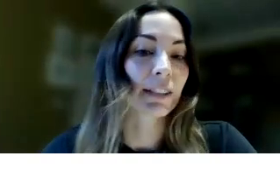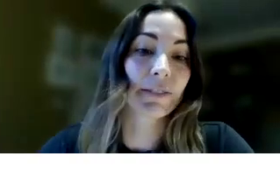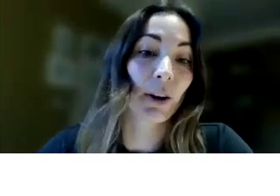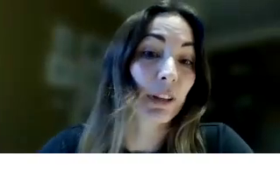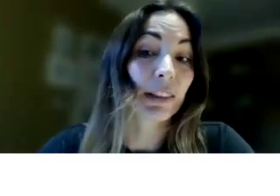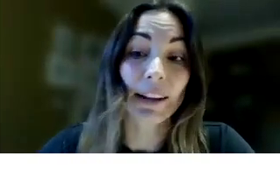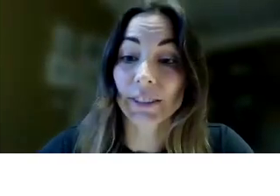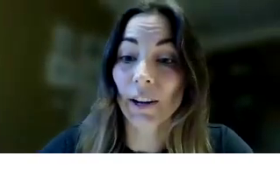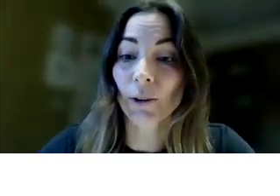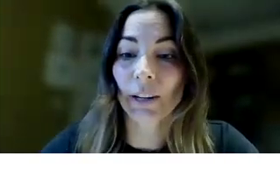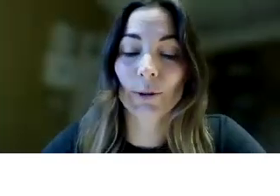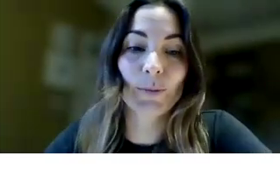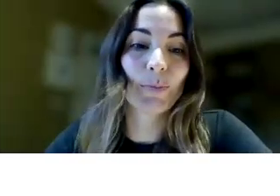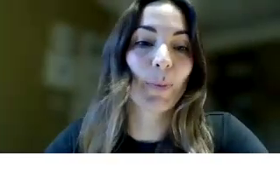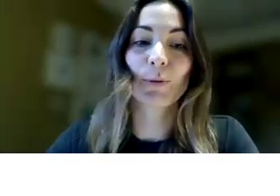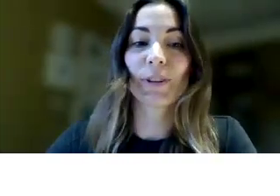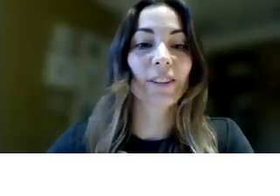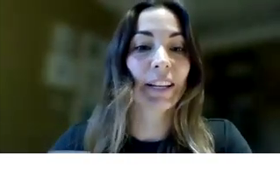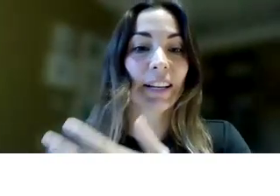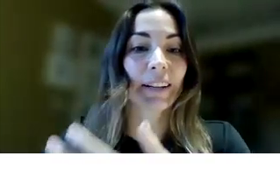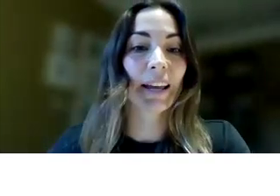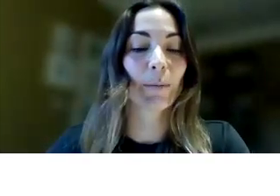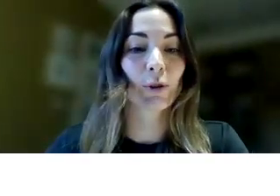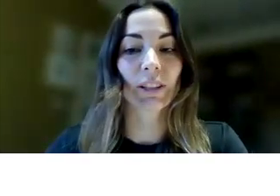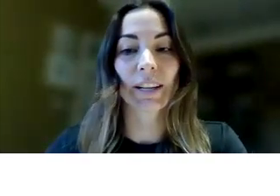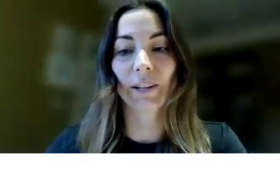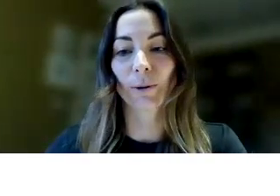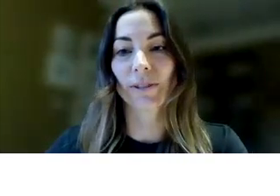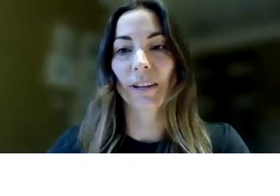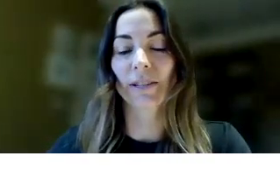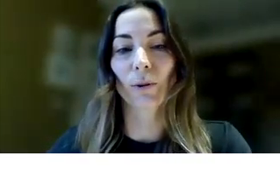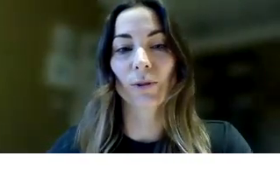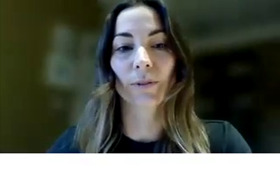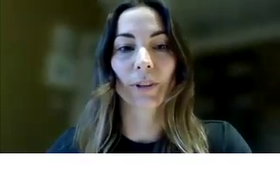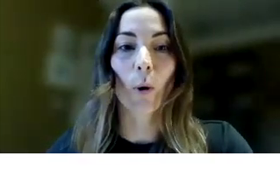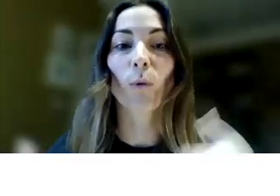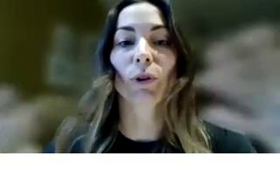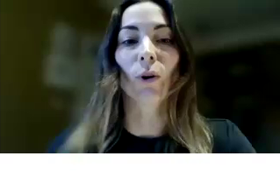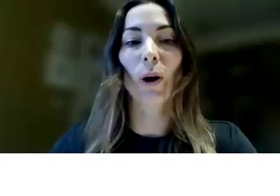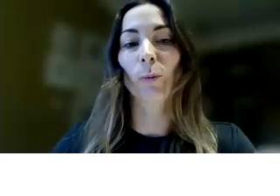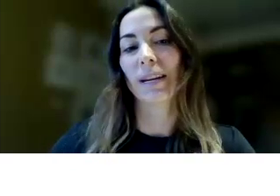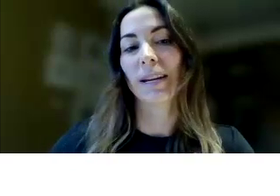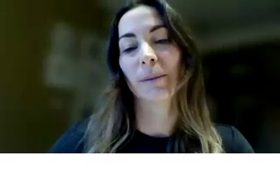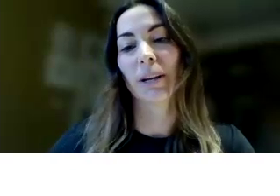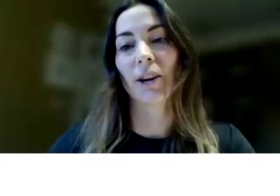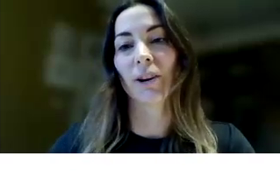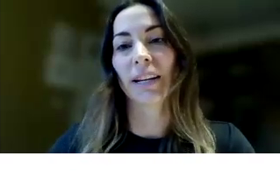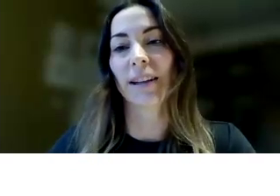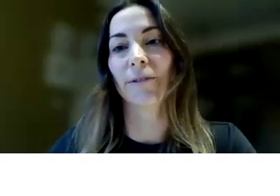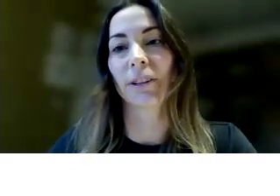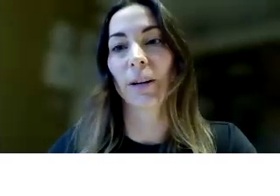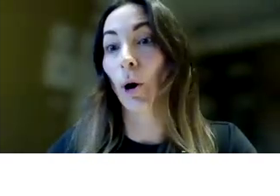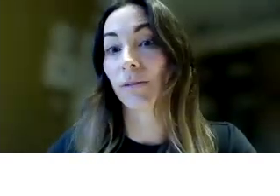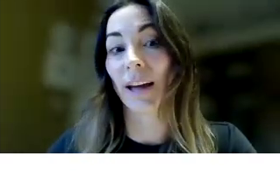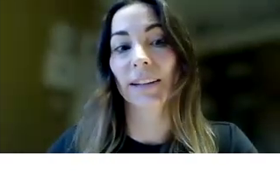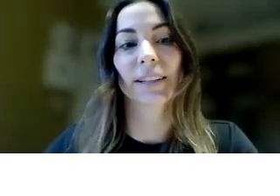Maintaining an active and healthy lifestyle that goes both physically and emotionally, it's all sort of an overall well-being, but hearing